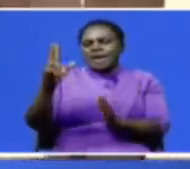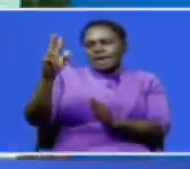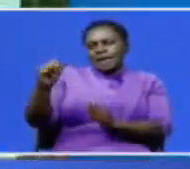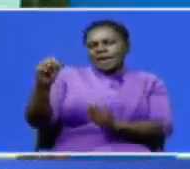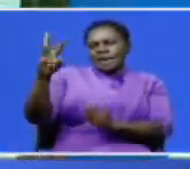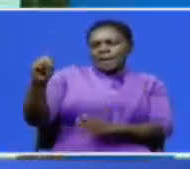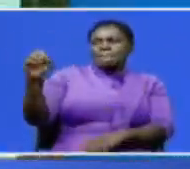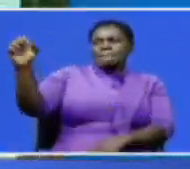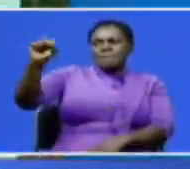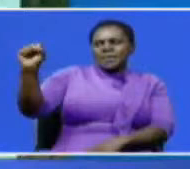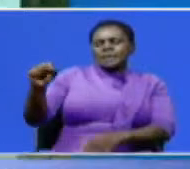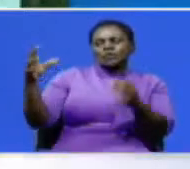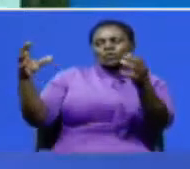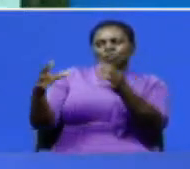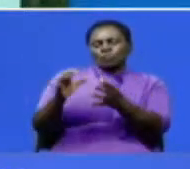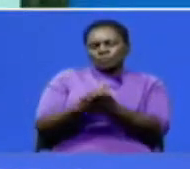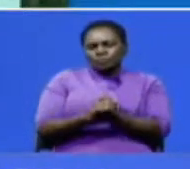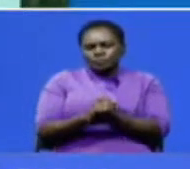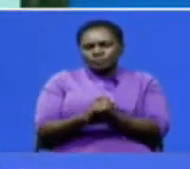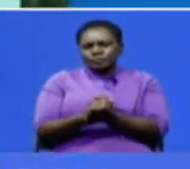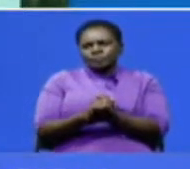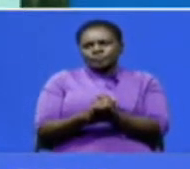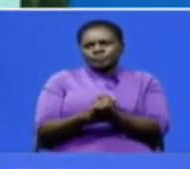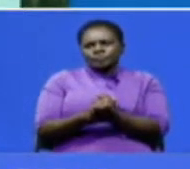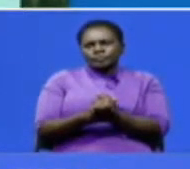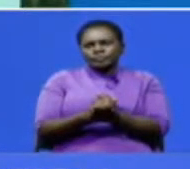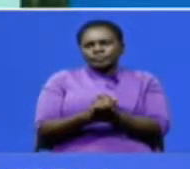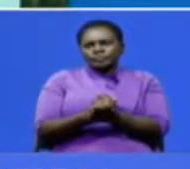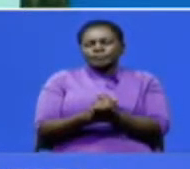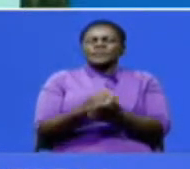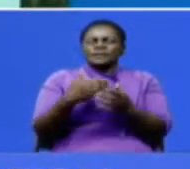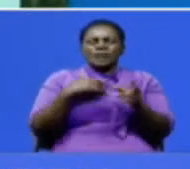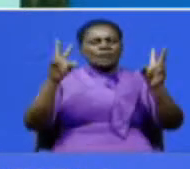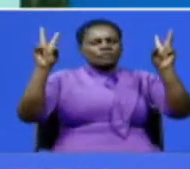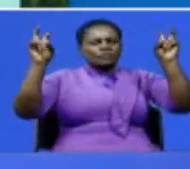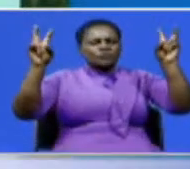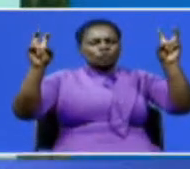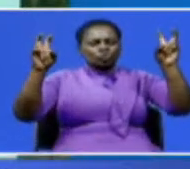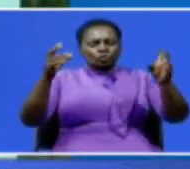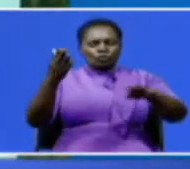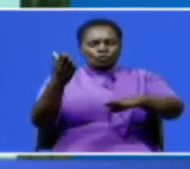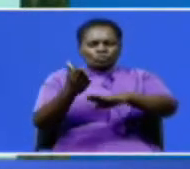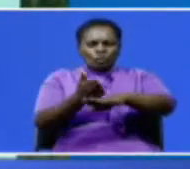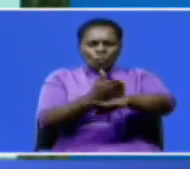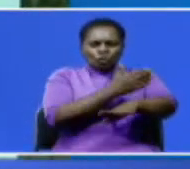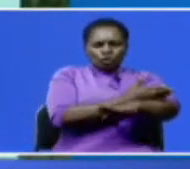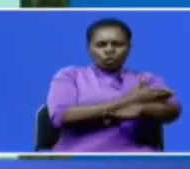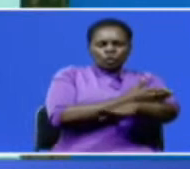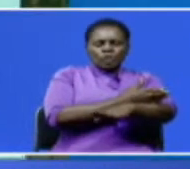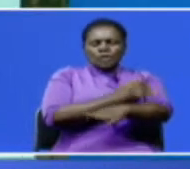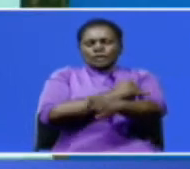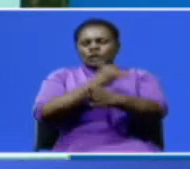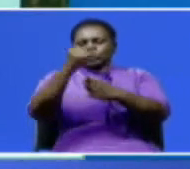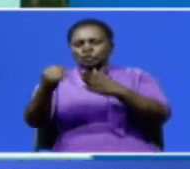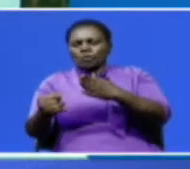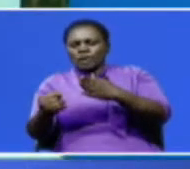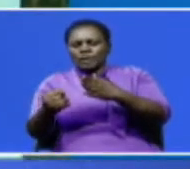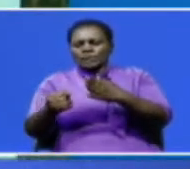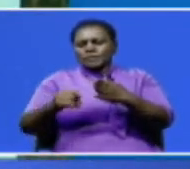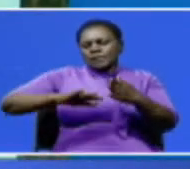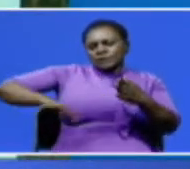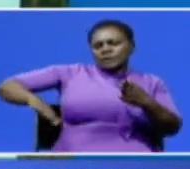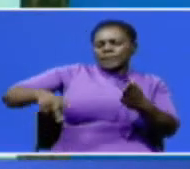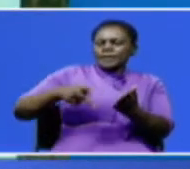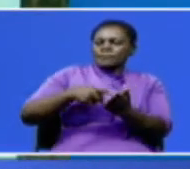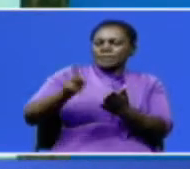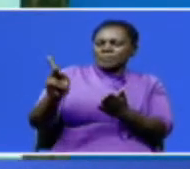NMS. After starting the strike, we had a raft of issues of promotions, medical cover, delayed salary